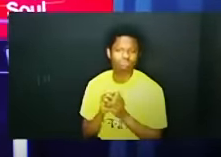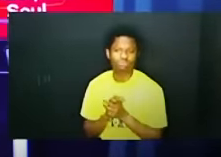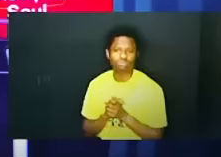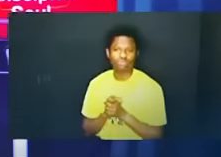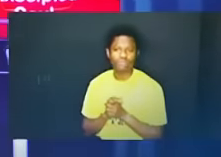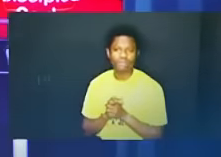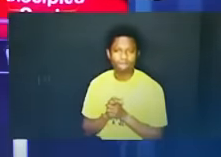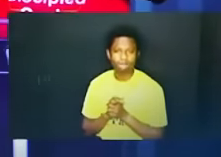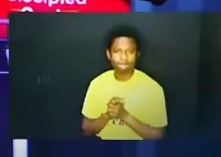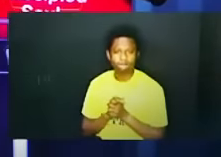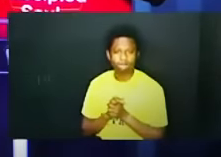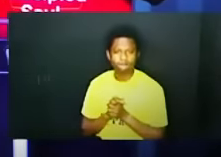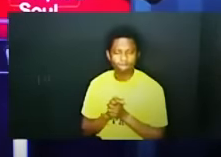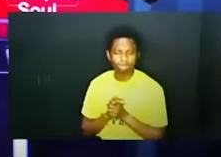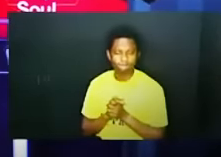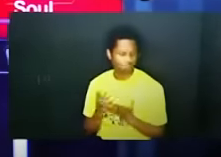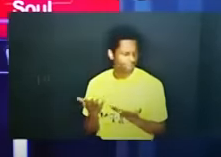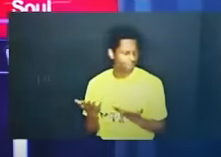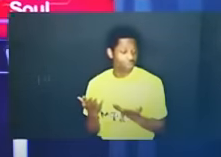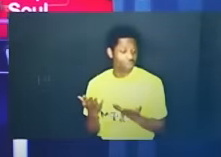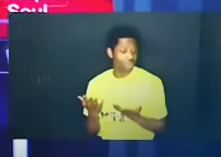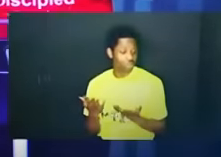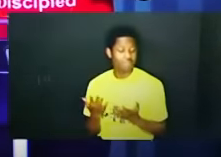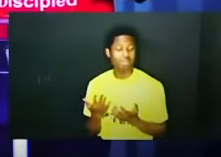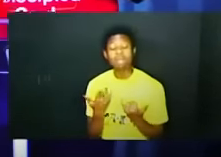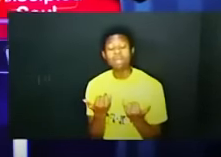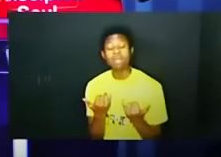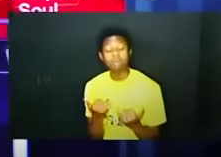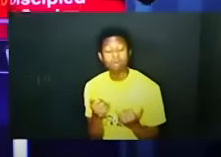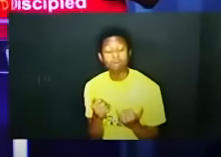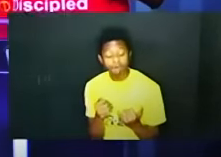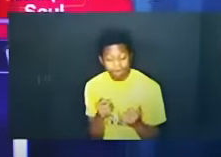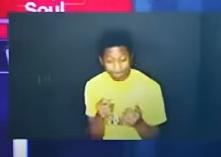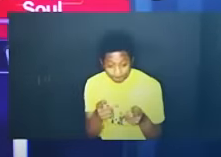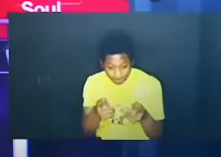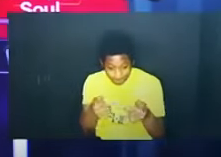is the right place to worship?